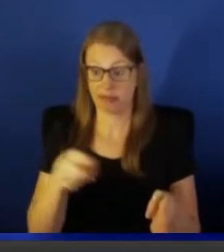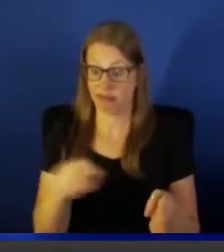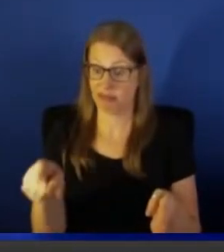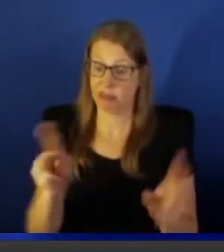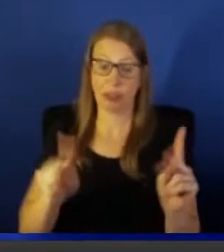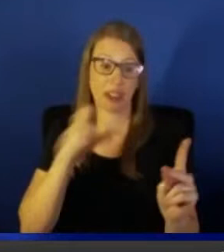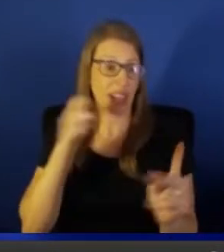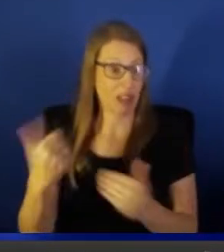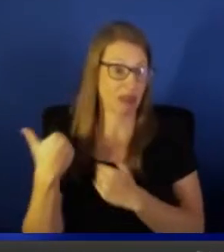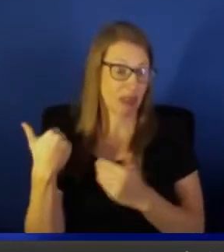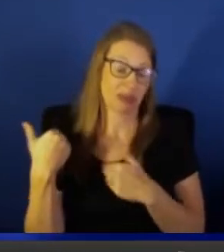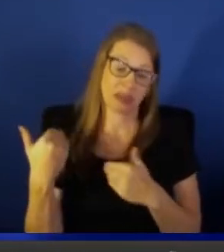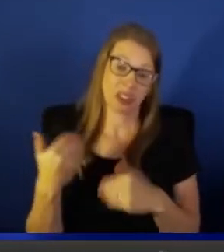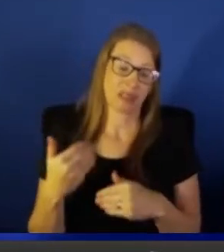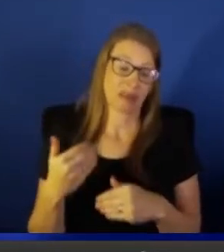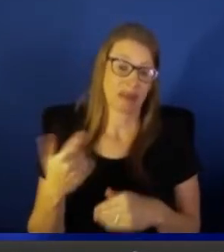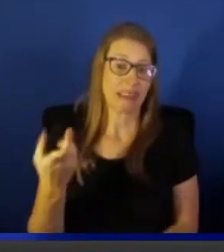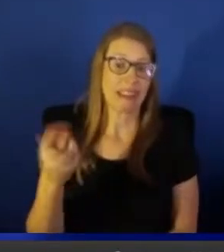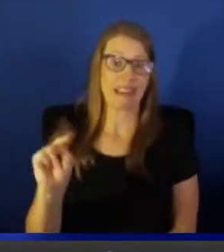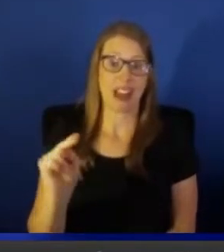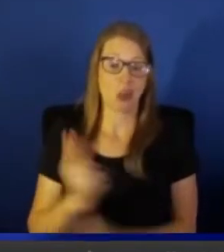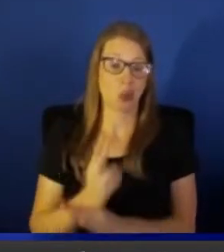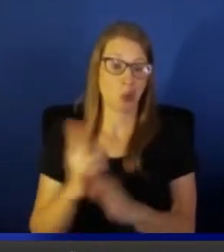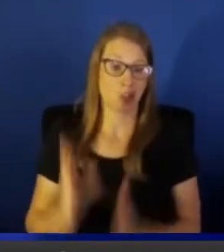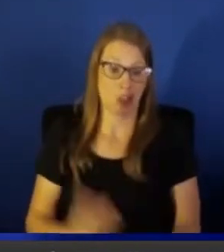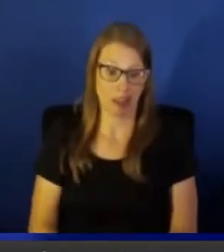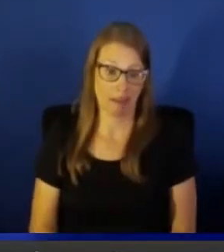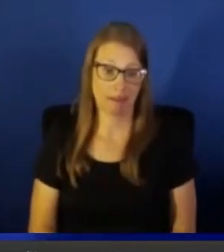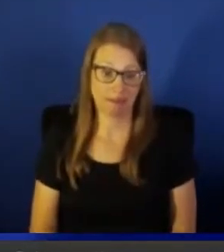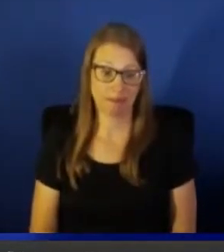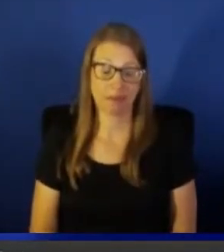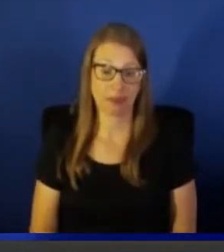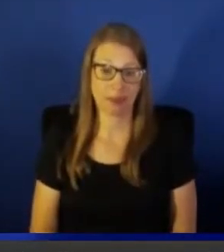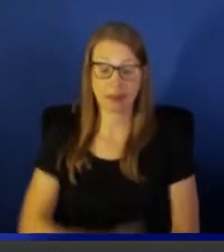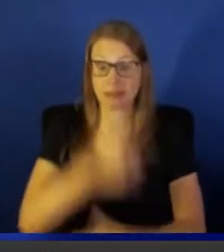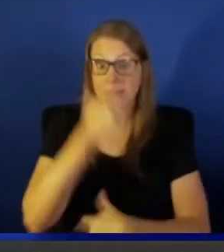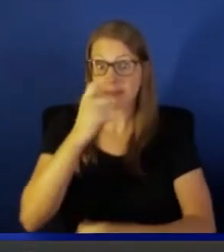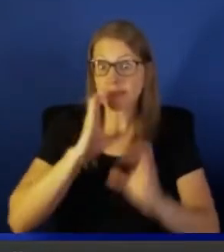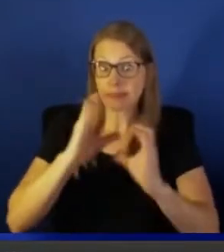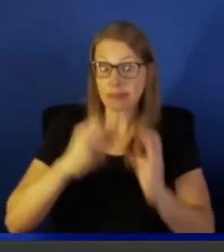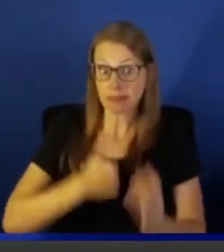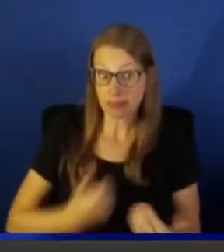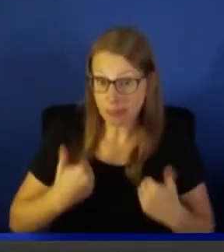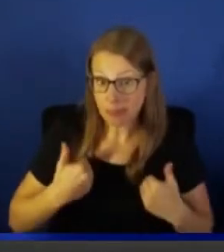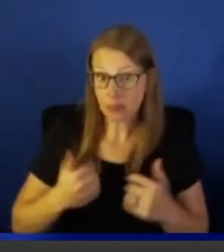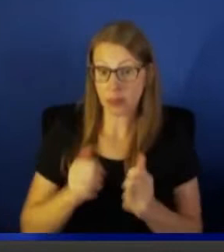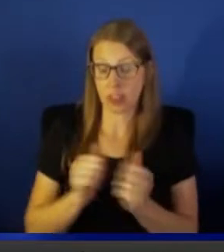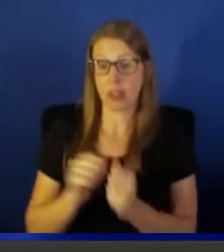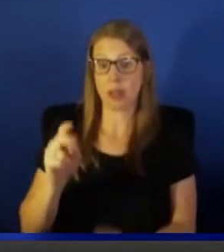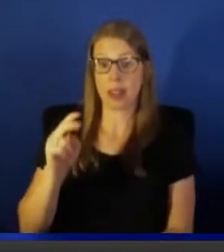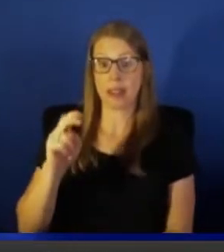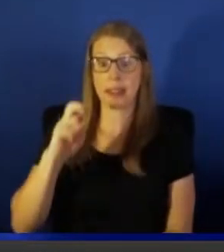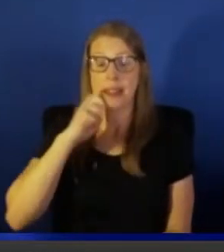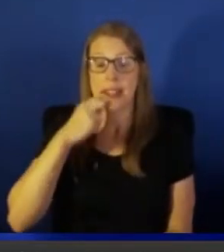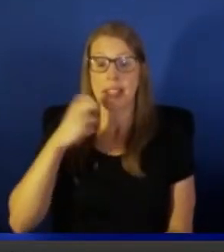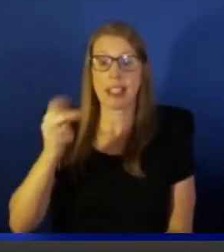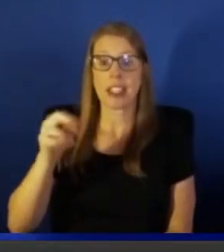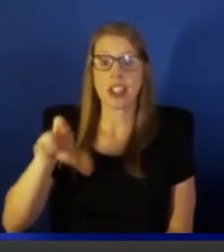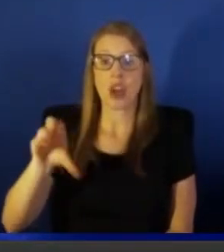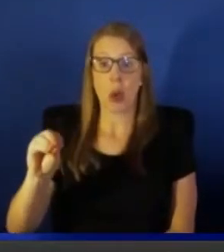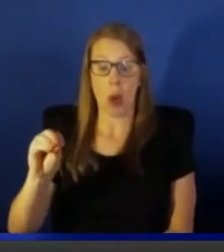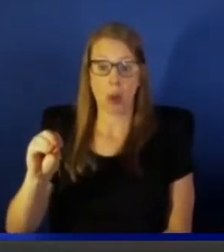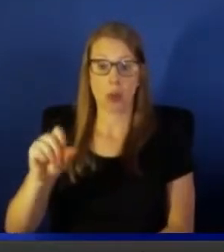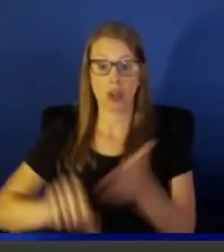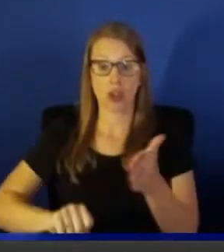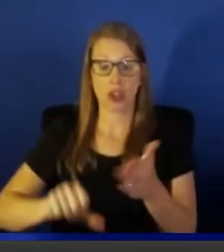gun users. When you talk to, actually one of the most interesting conversations I've had was with a neurosurgeon at an area hospital who was